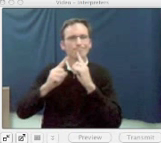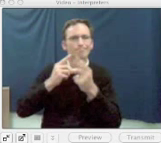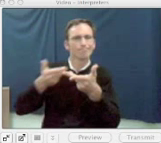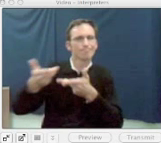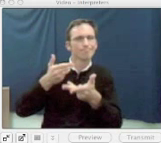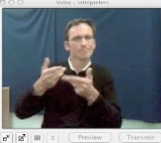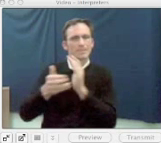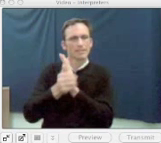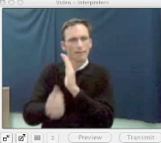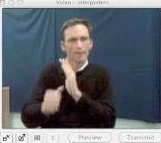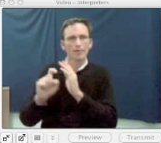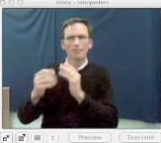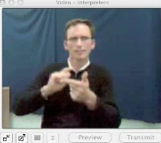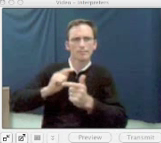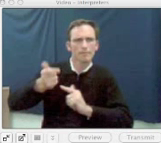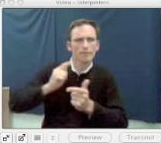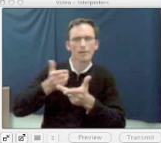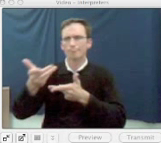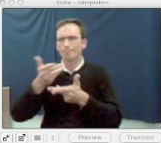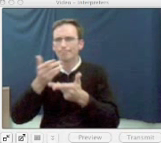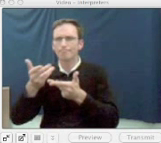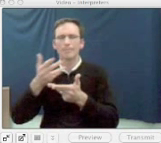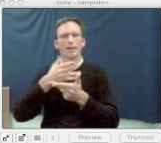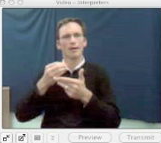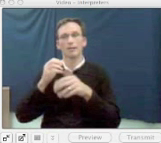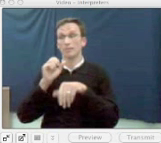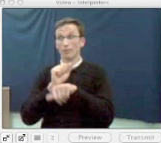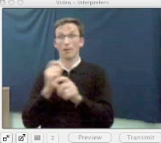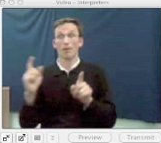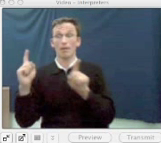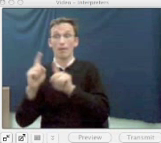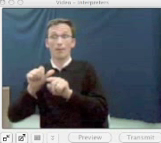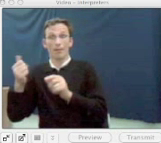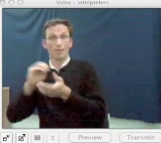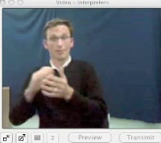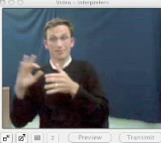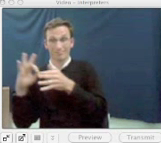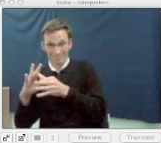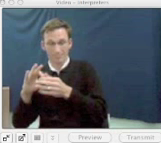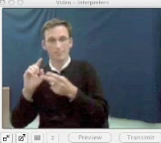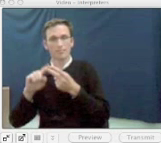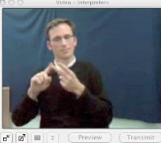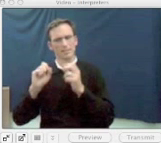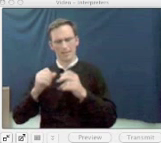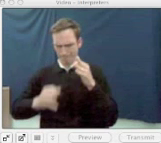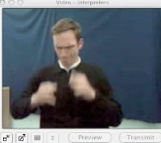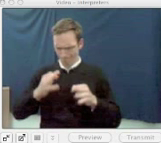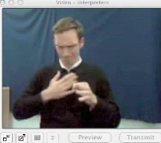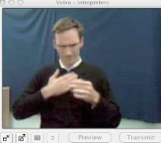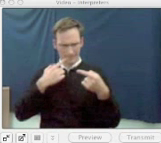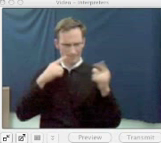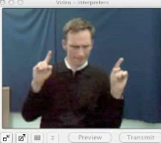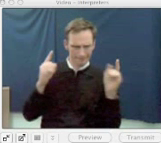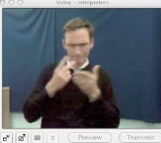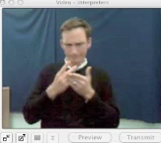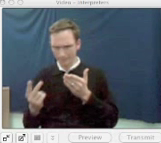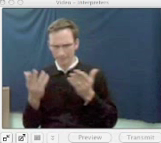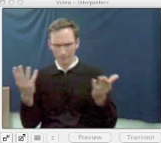and collaborate and judge their effectiveness. Interpreters need to be able to do the same